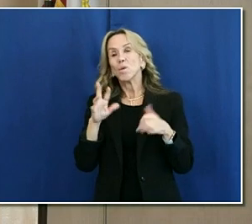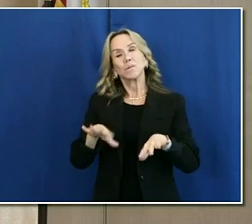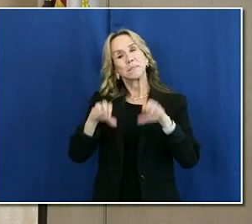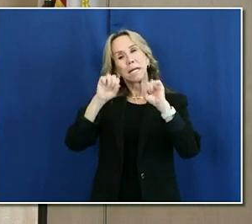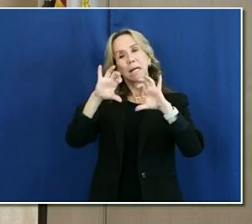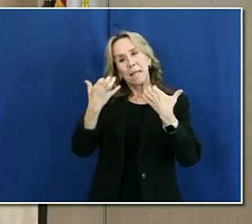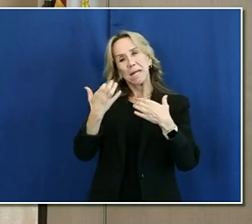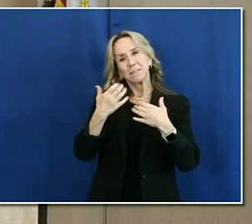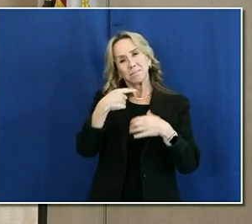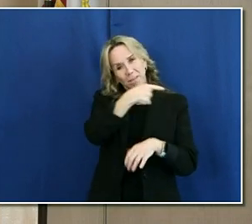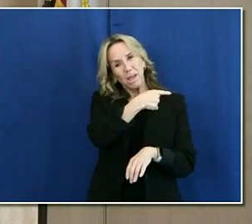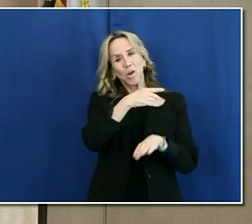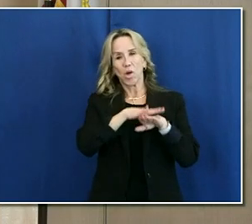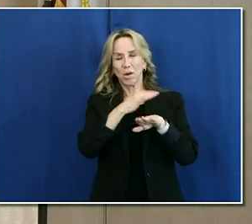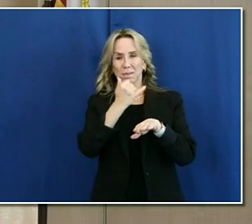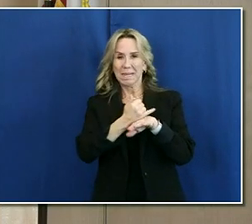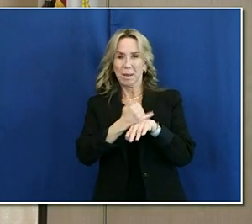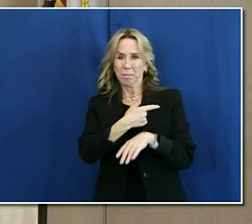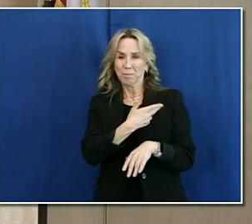is a little bit of